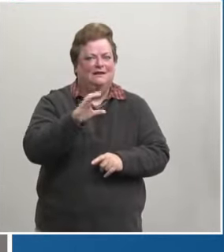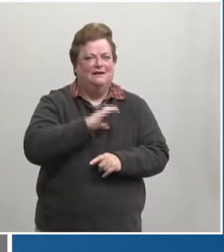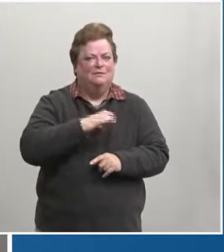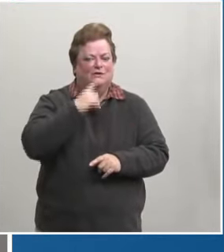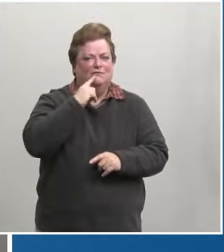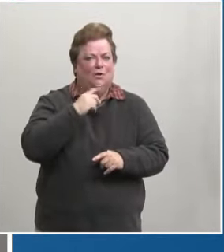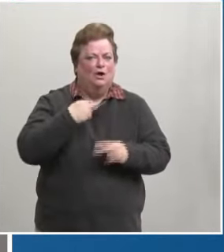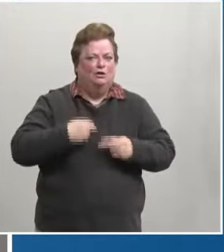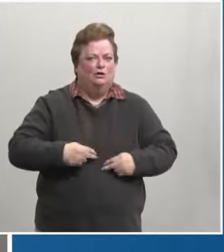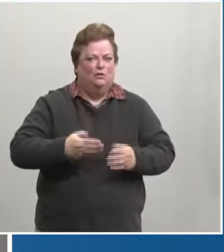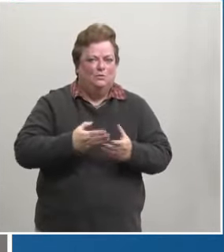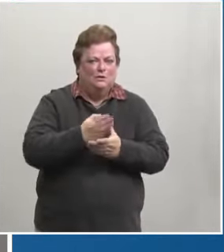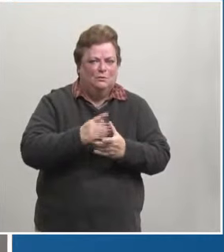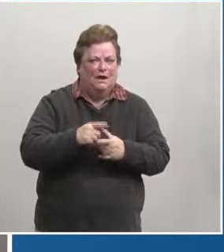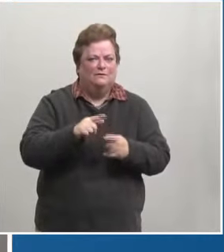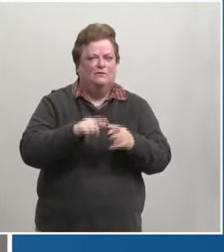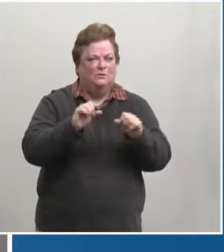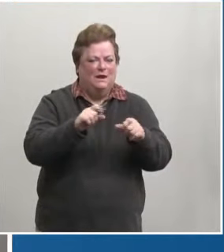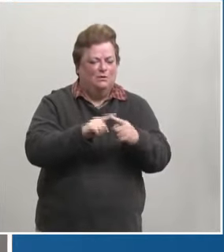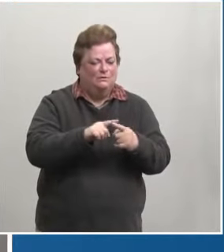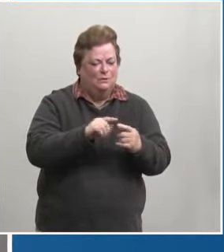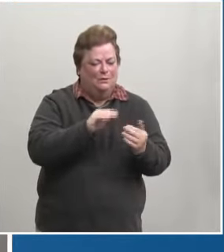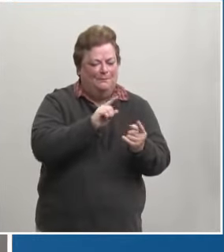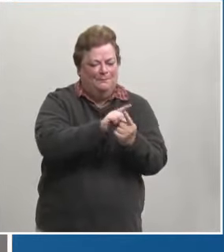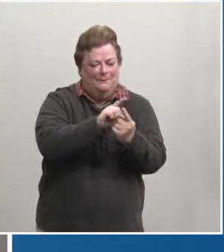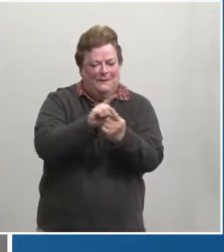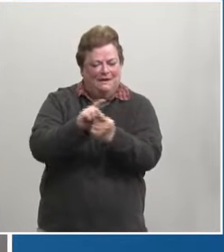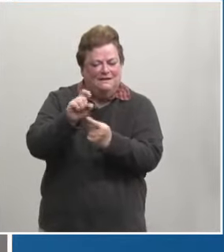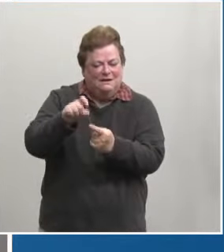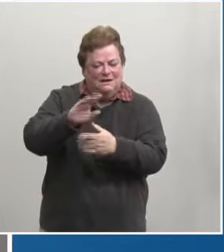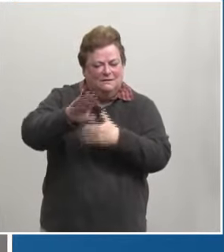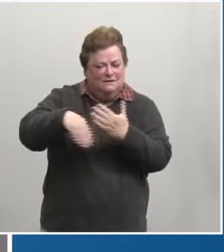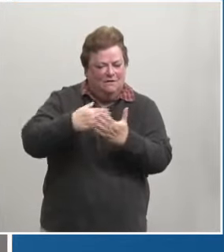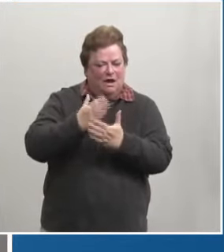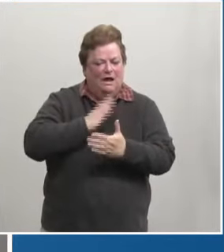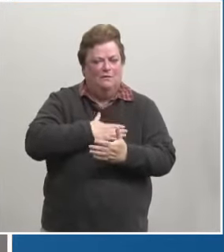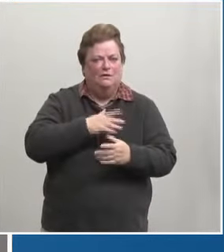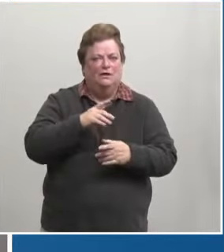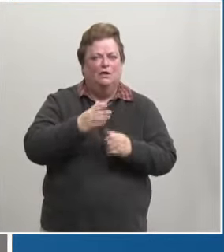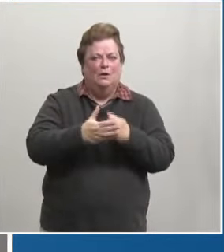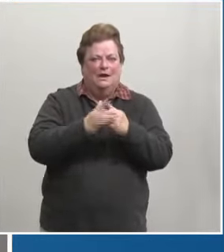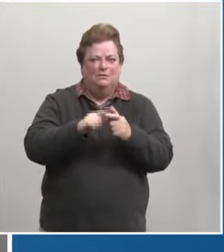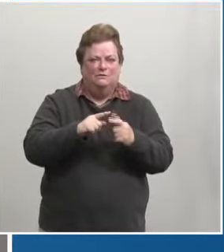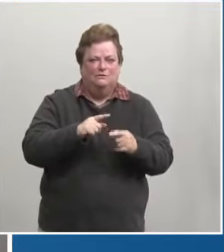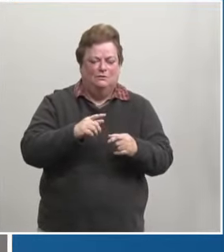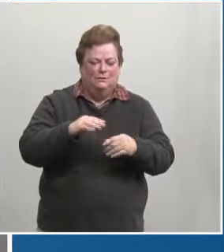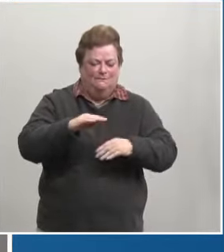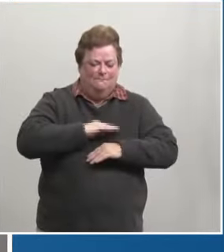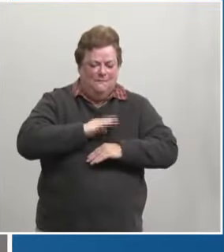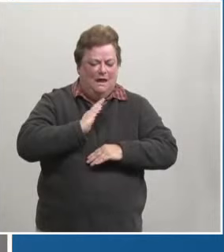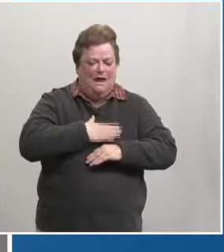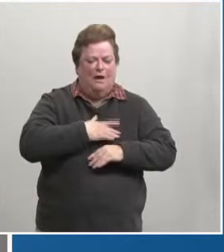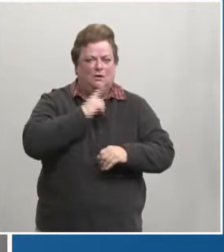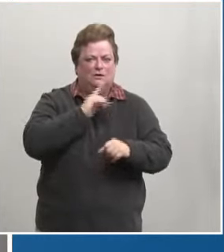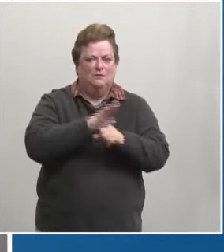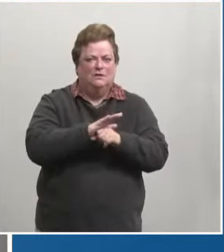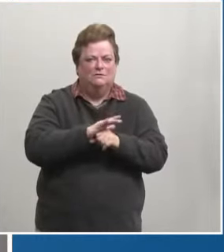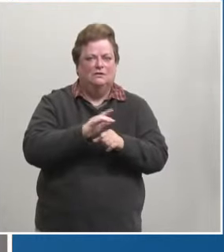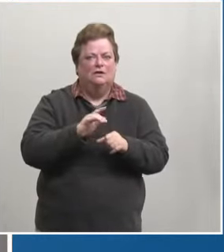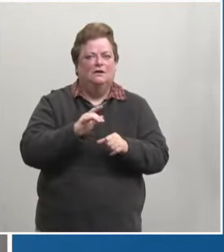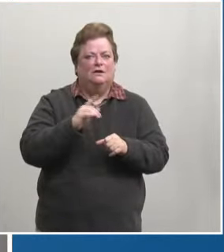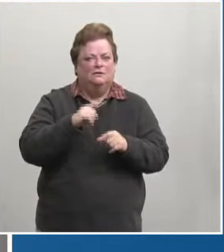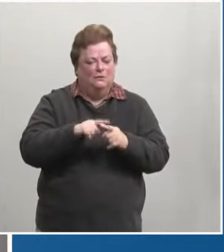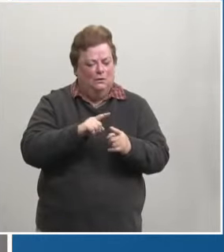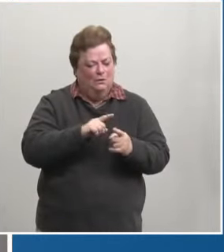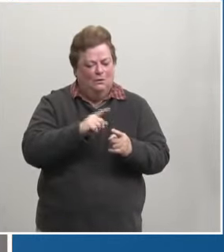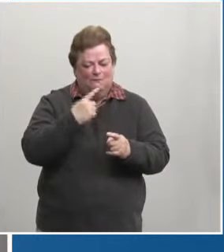our community members in multiple languages spoken here in Lincoln. You help us fulfill our commitment to taking care of everyone who calls Lincoln home,